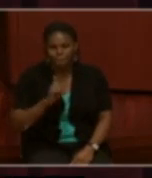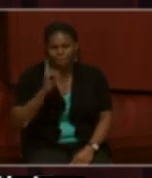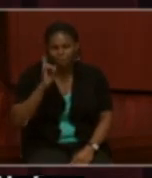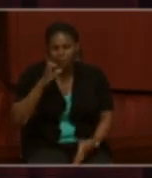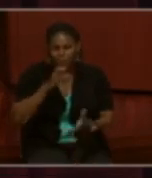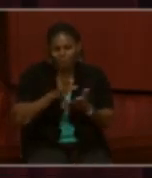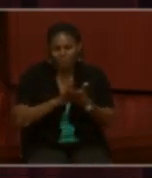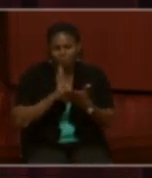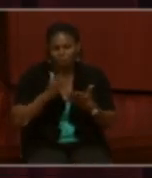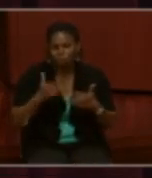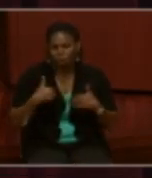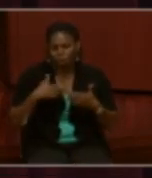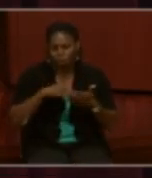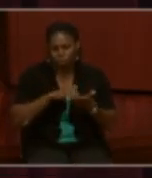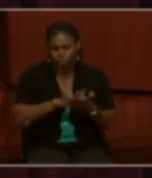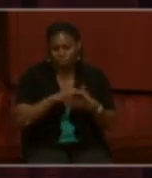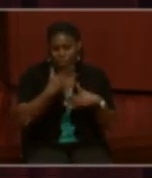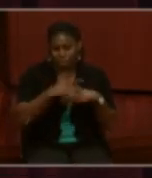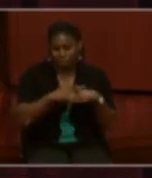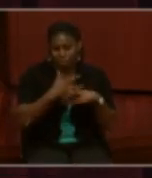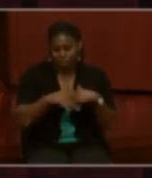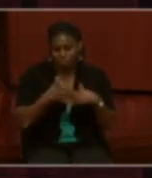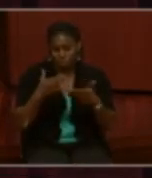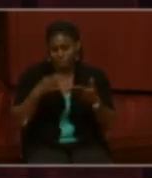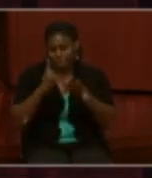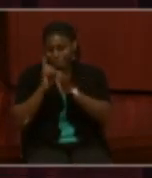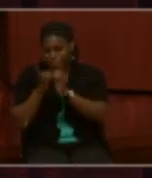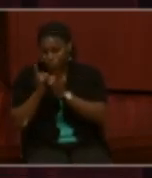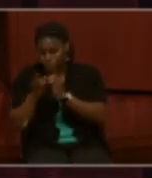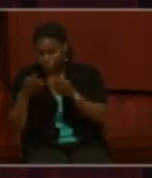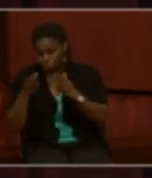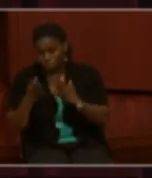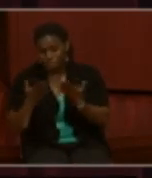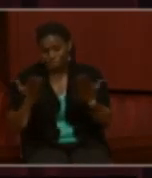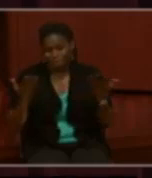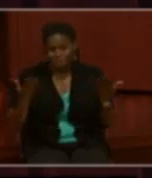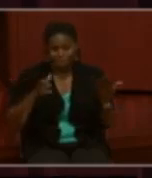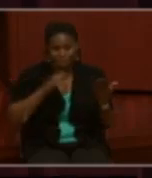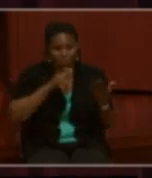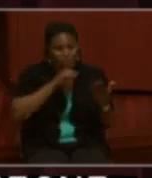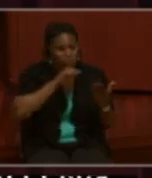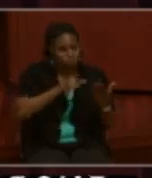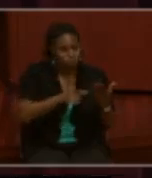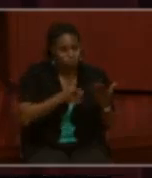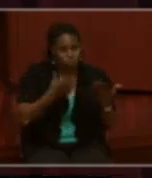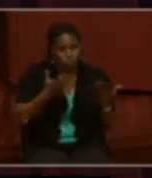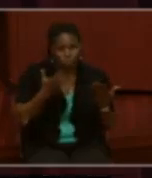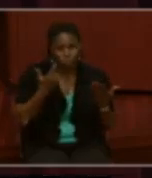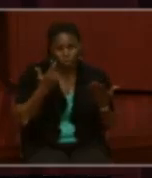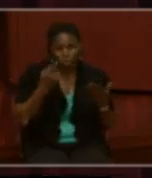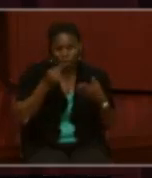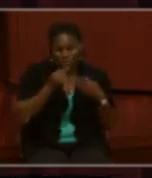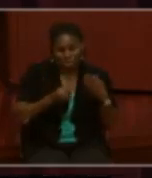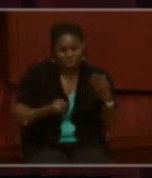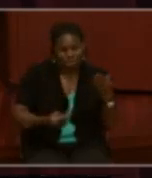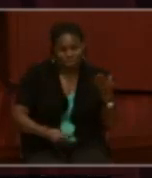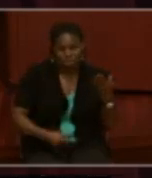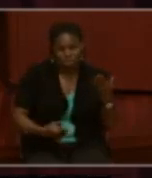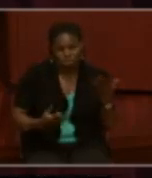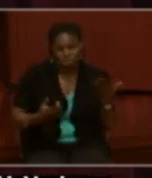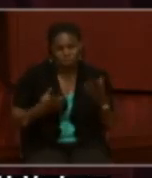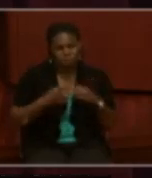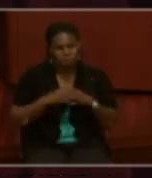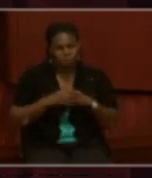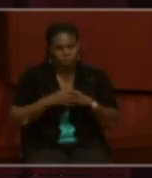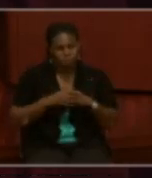records available in a digital format. Now, the details of that, I'm not knowledgeable enough of it to, you know, go